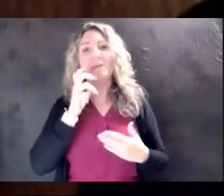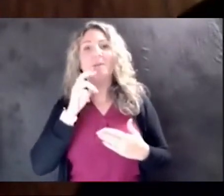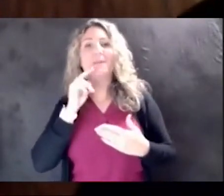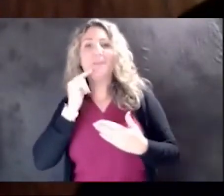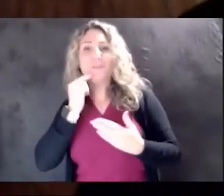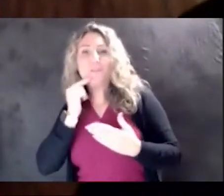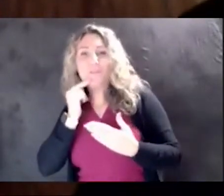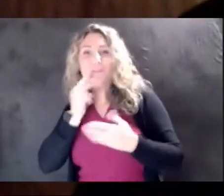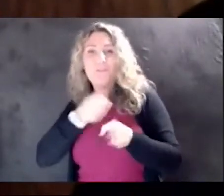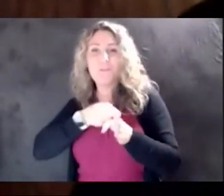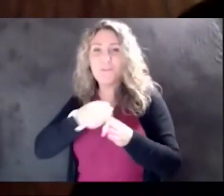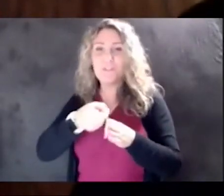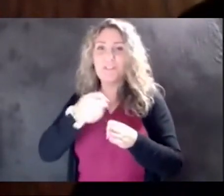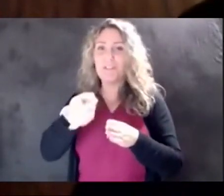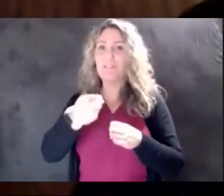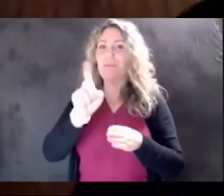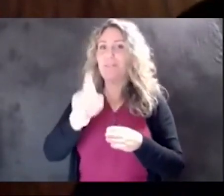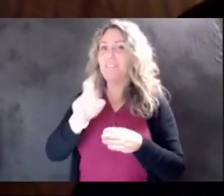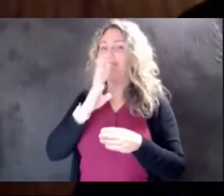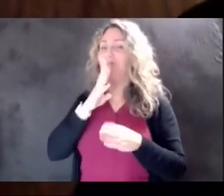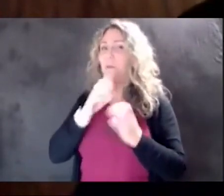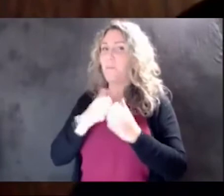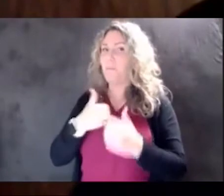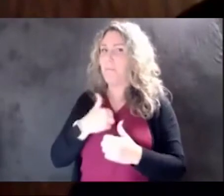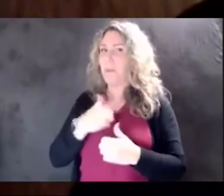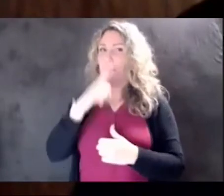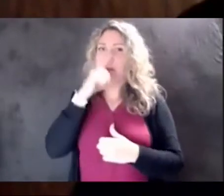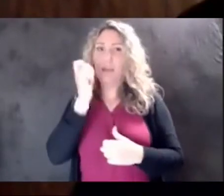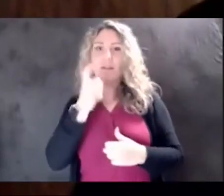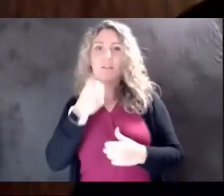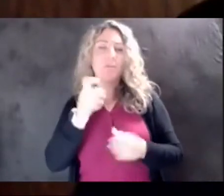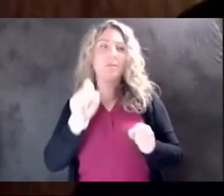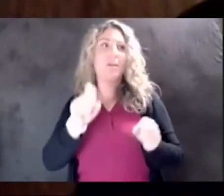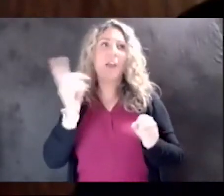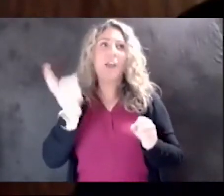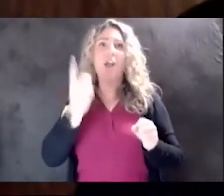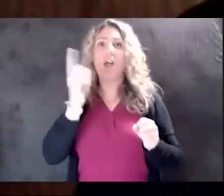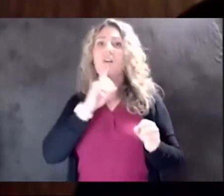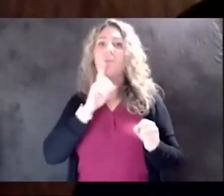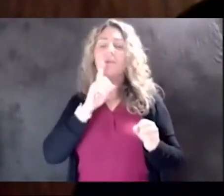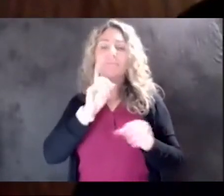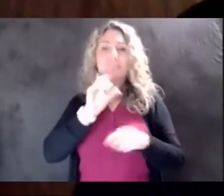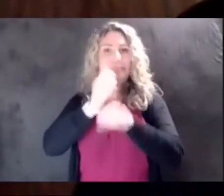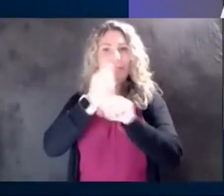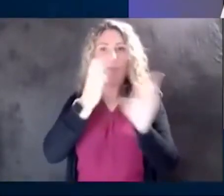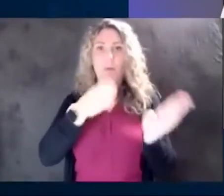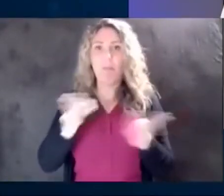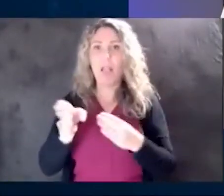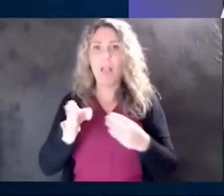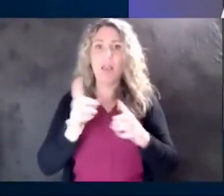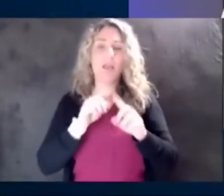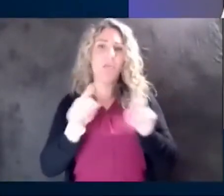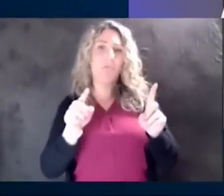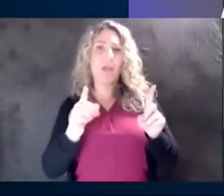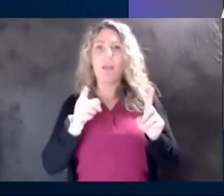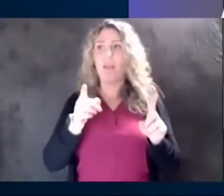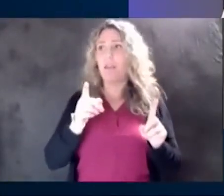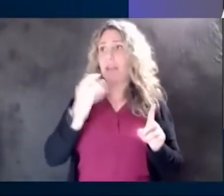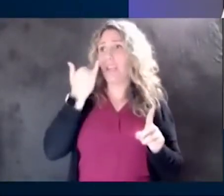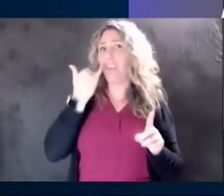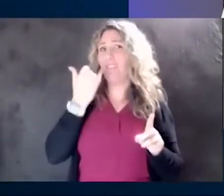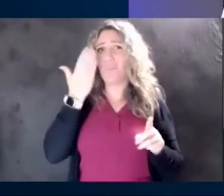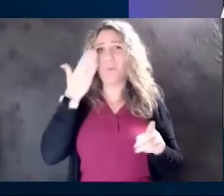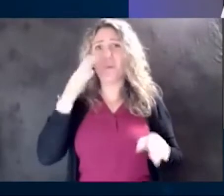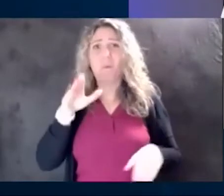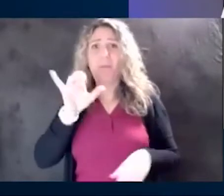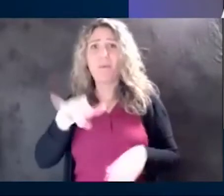she would have to talk to me, because you can always put out a plan, But unless you know the person, I think